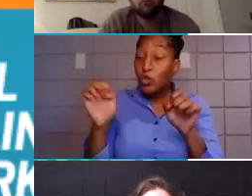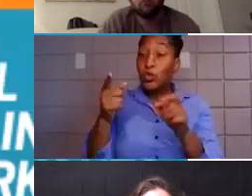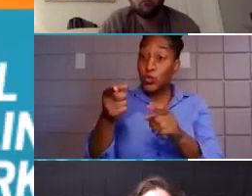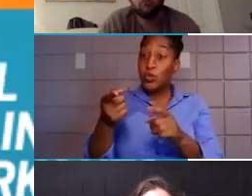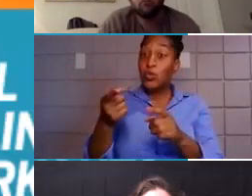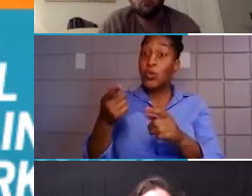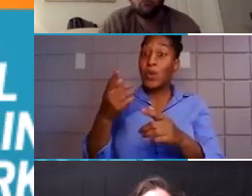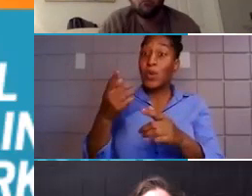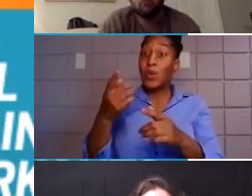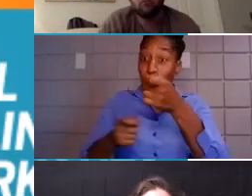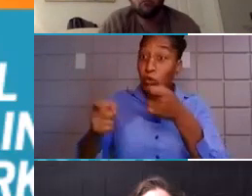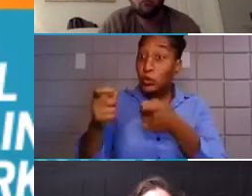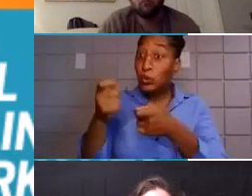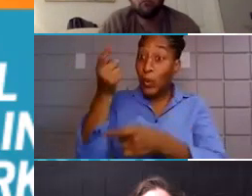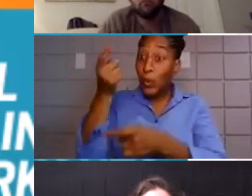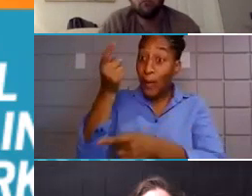at the end,